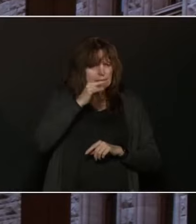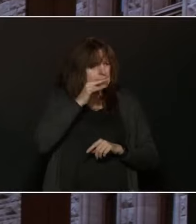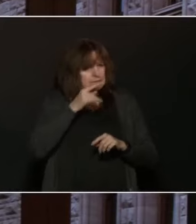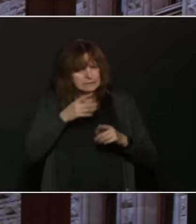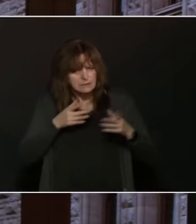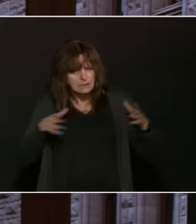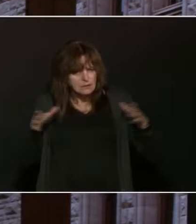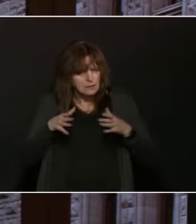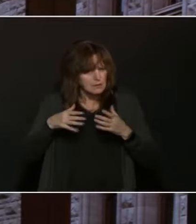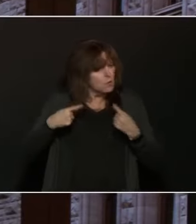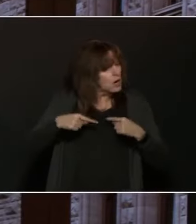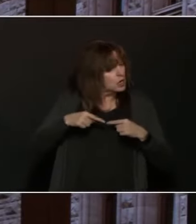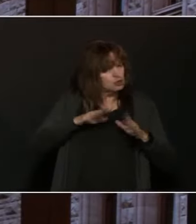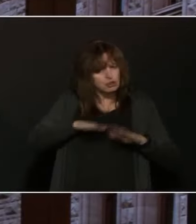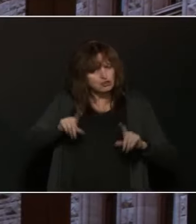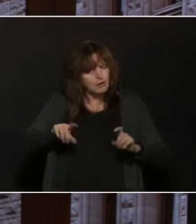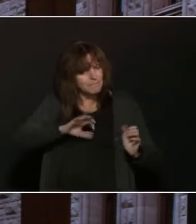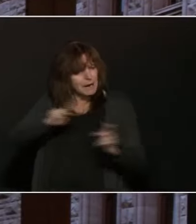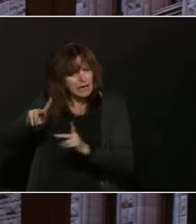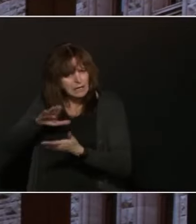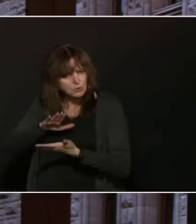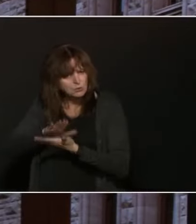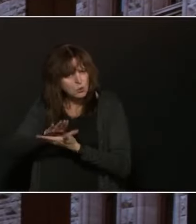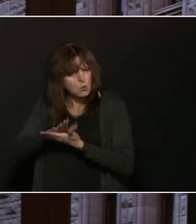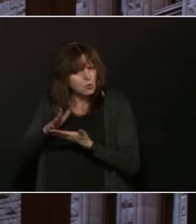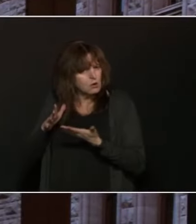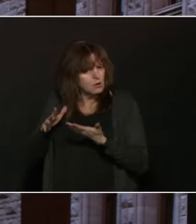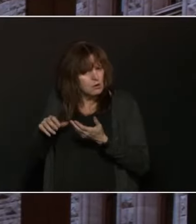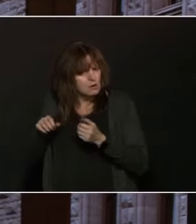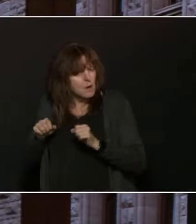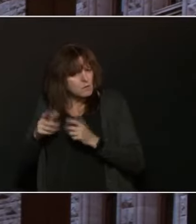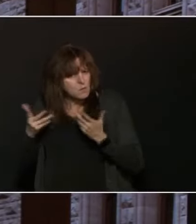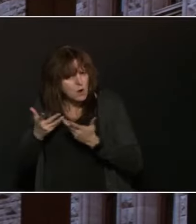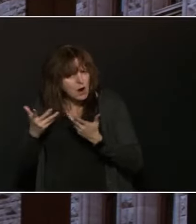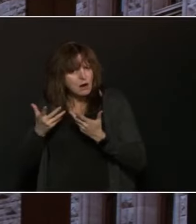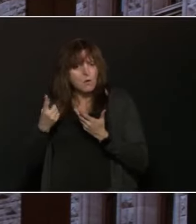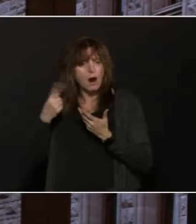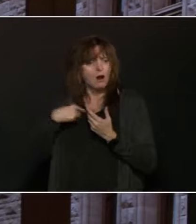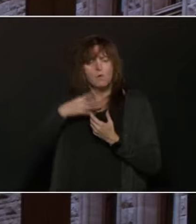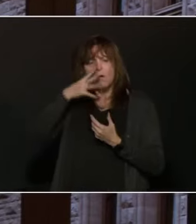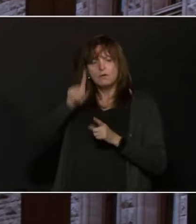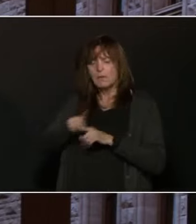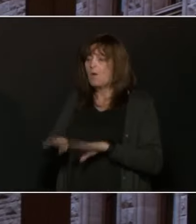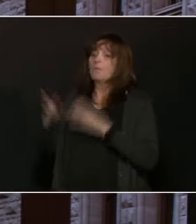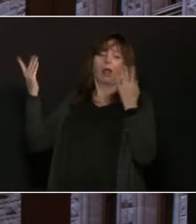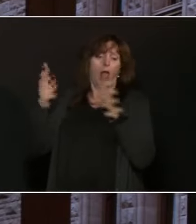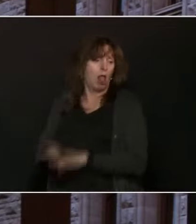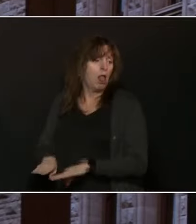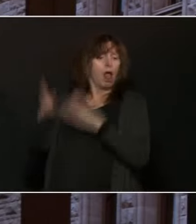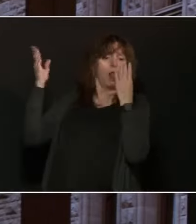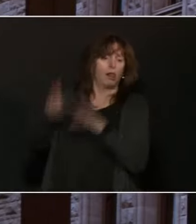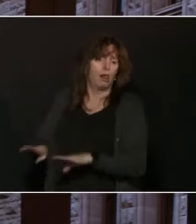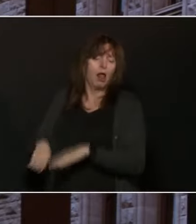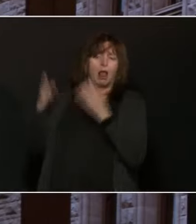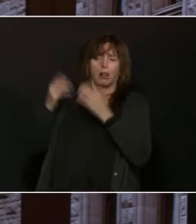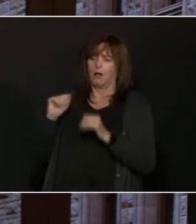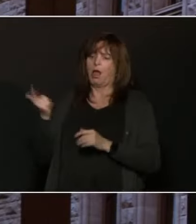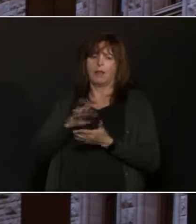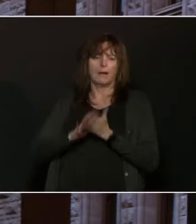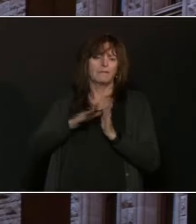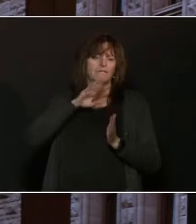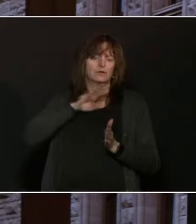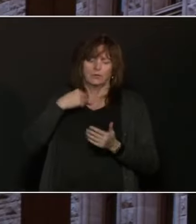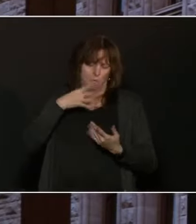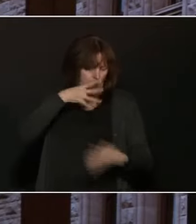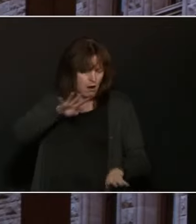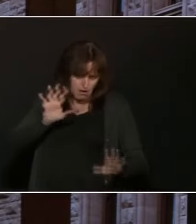can. But we don't want schools opening, then closing, then opening, then closing. That's very frustrating for everybody, and we don't want to do that. We want our schools